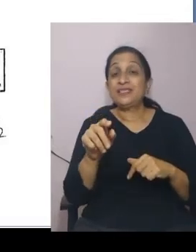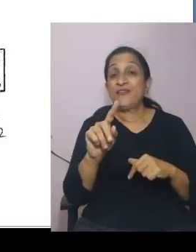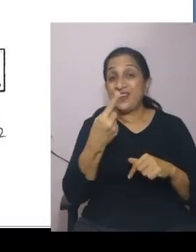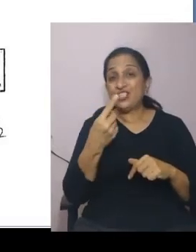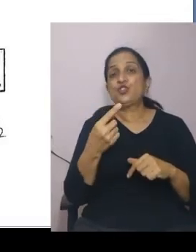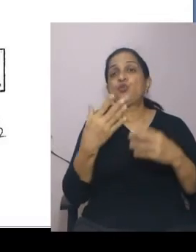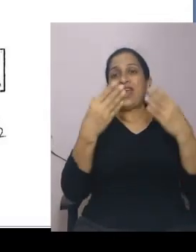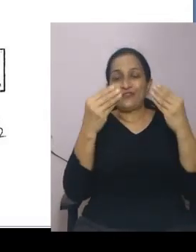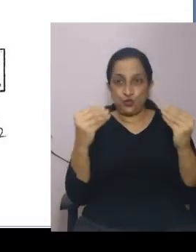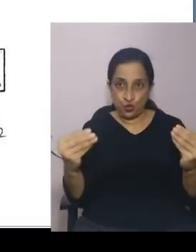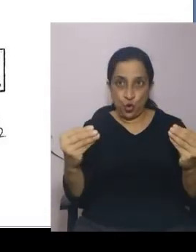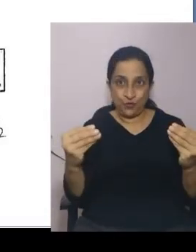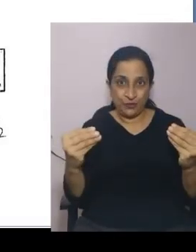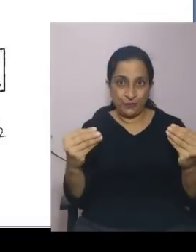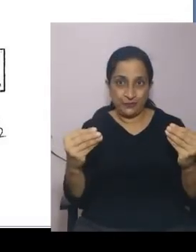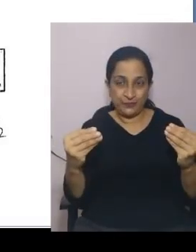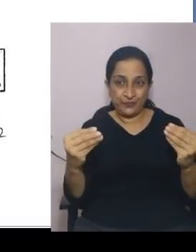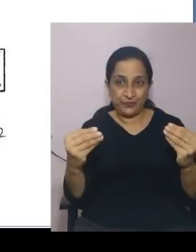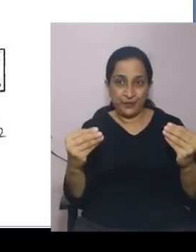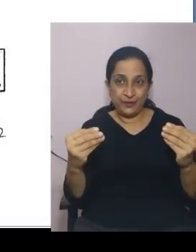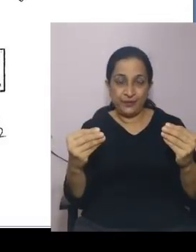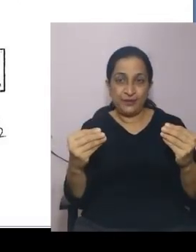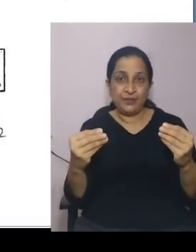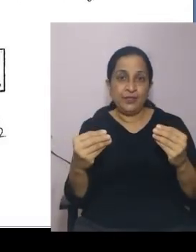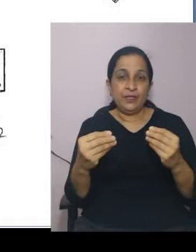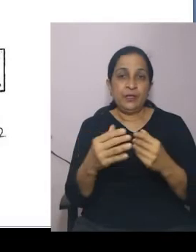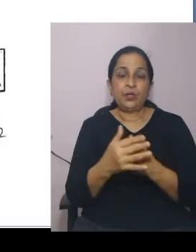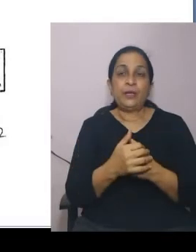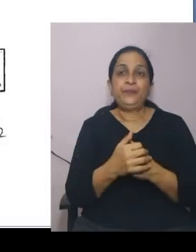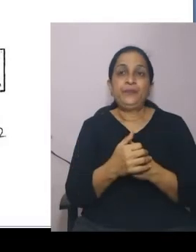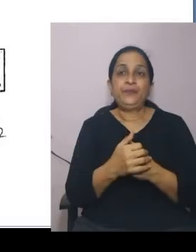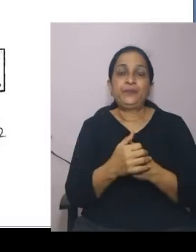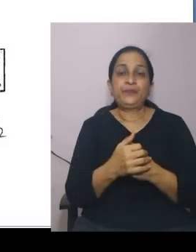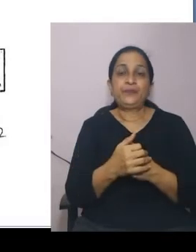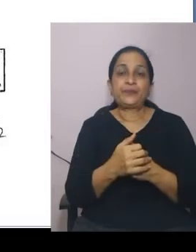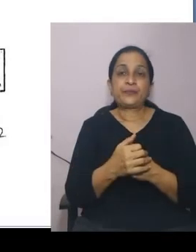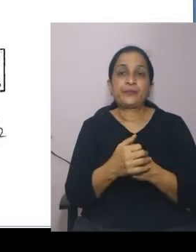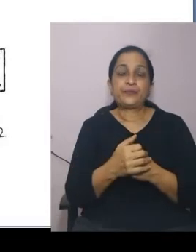top, doesn't matter. So this equation you take here,